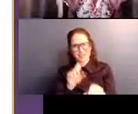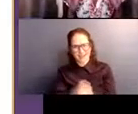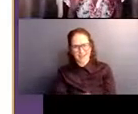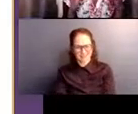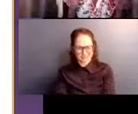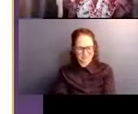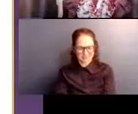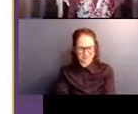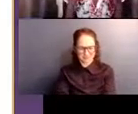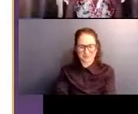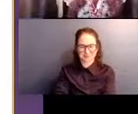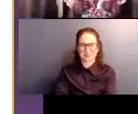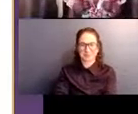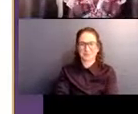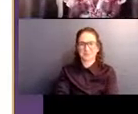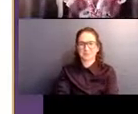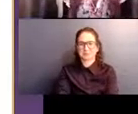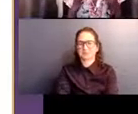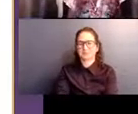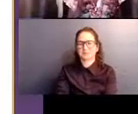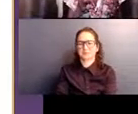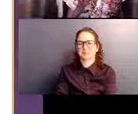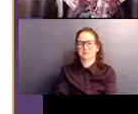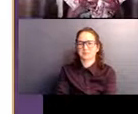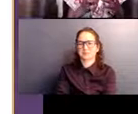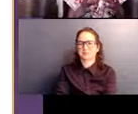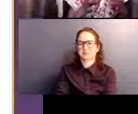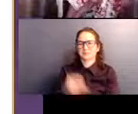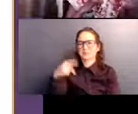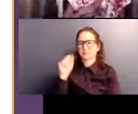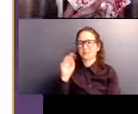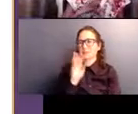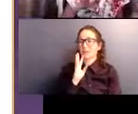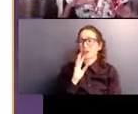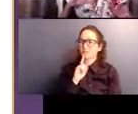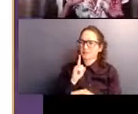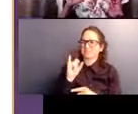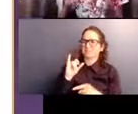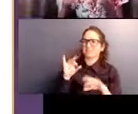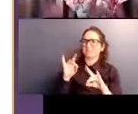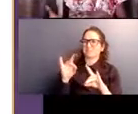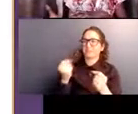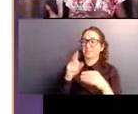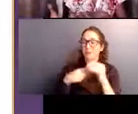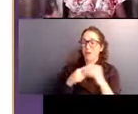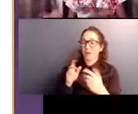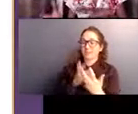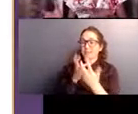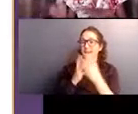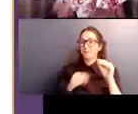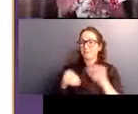learned, I feel like I've taken in so much about the adaptive movements and what works best for